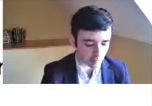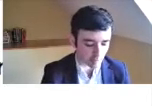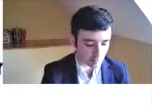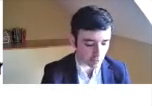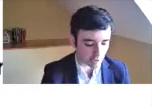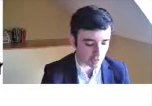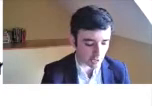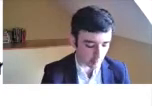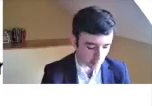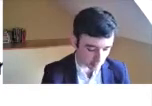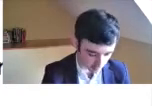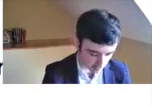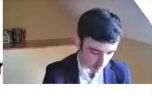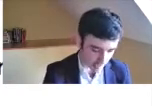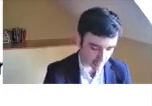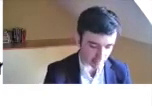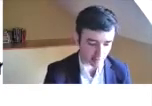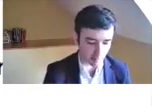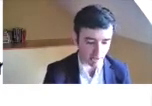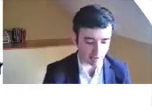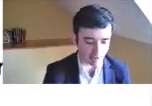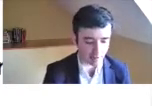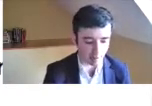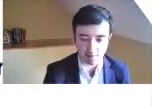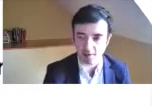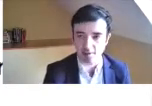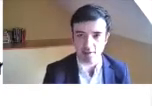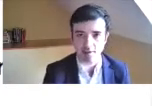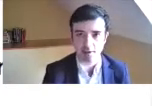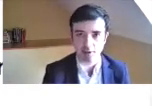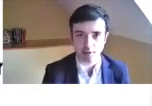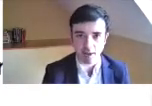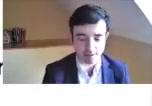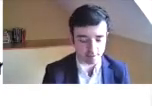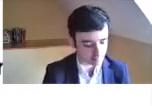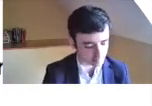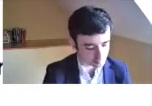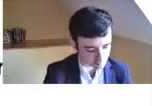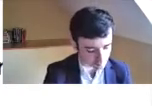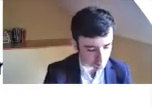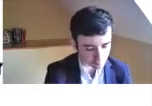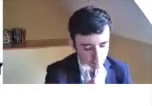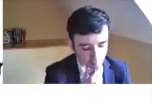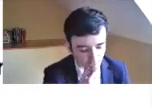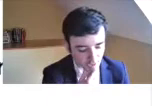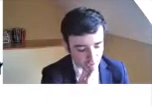that the respectable Irish Times would devote space on its pages to publicising such an event.